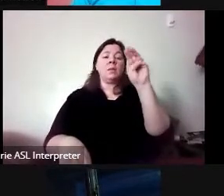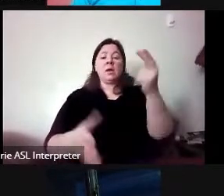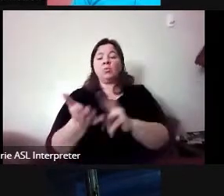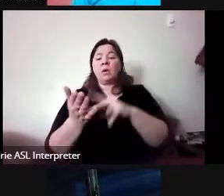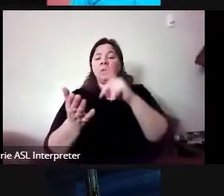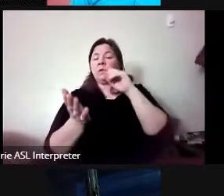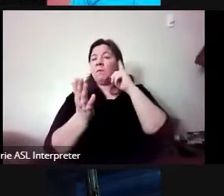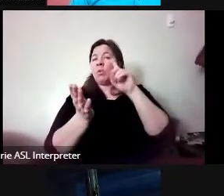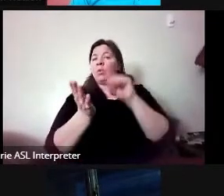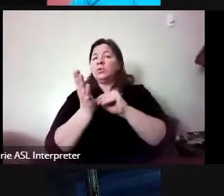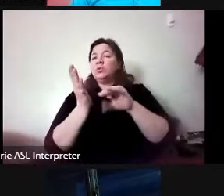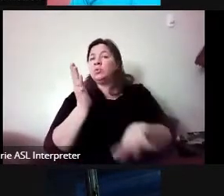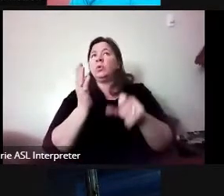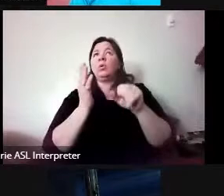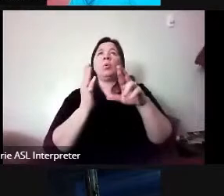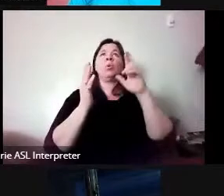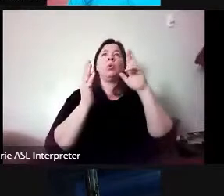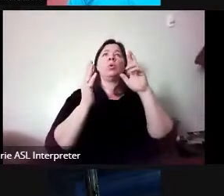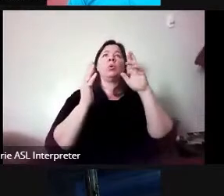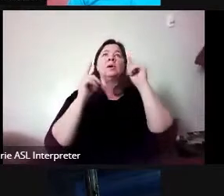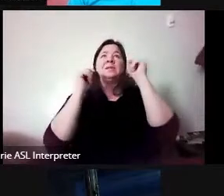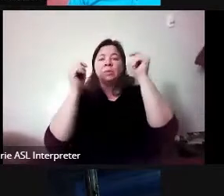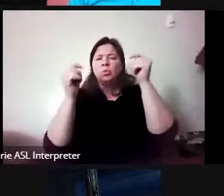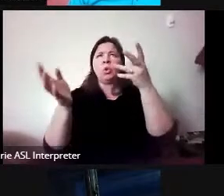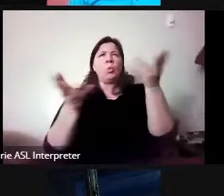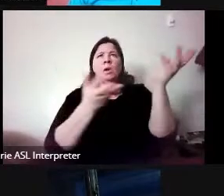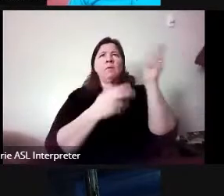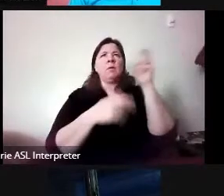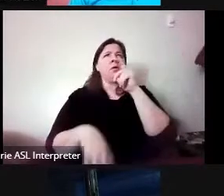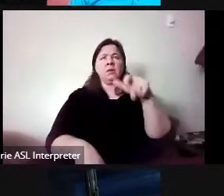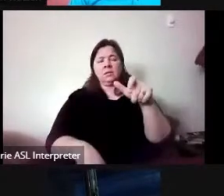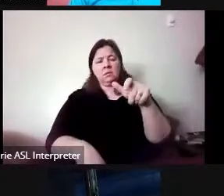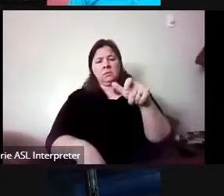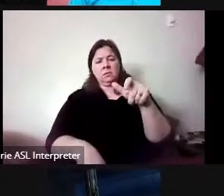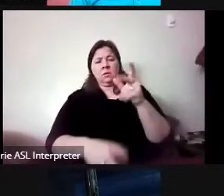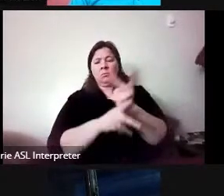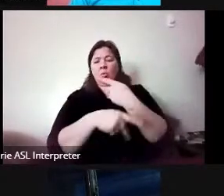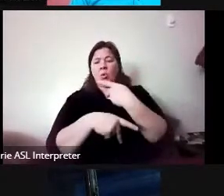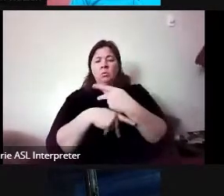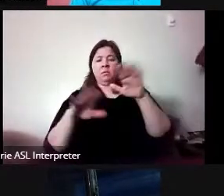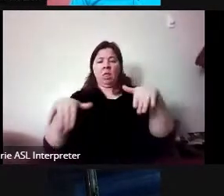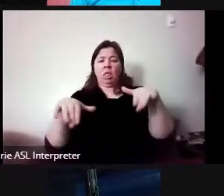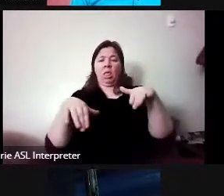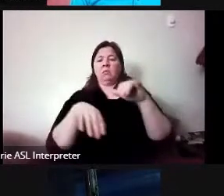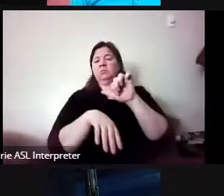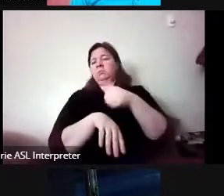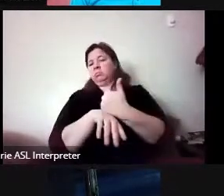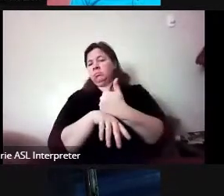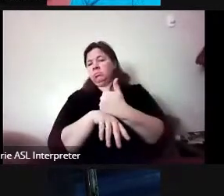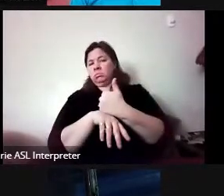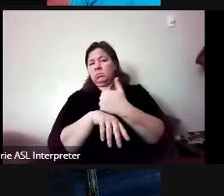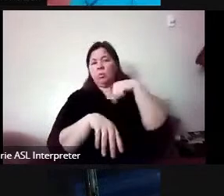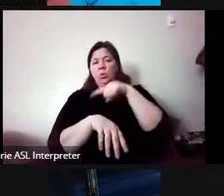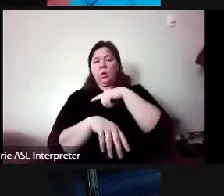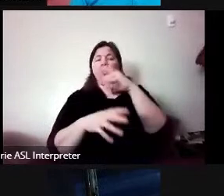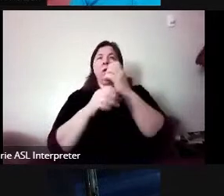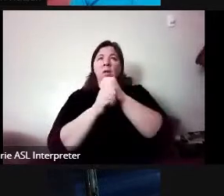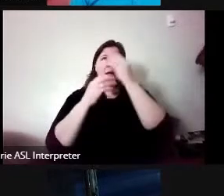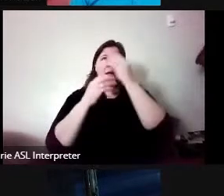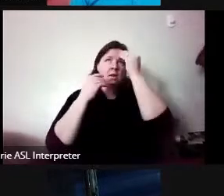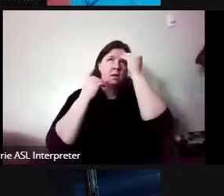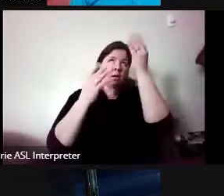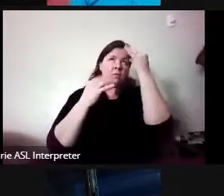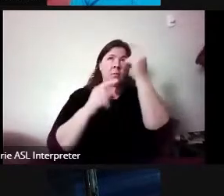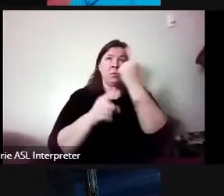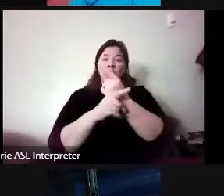student, register as a tutor and what have you now, because the product has not launched yet. We will get information.